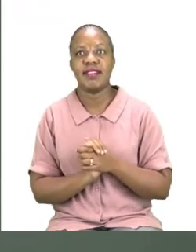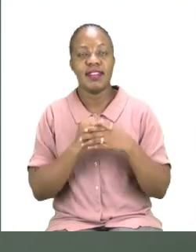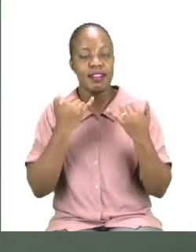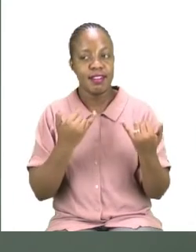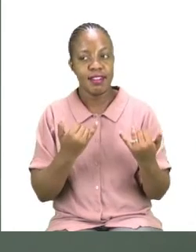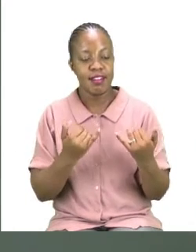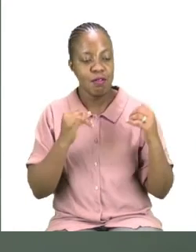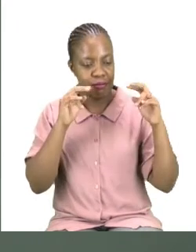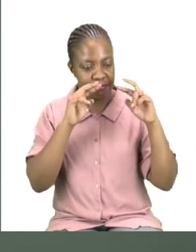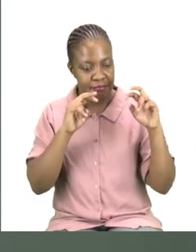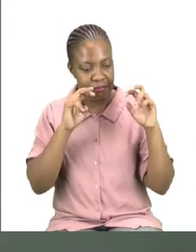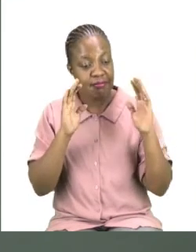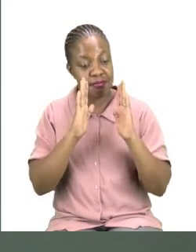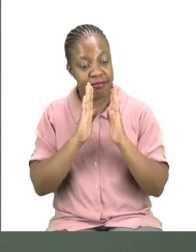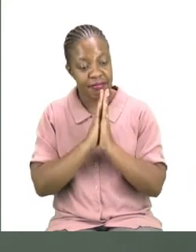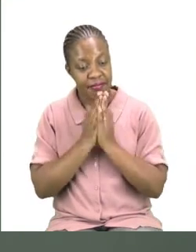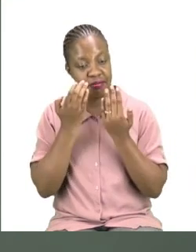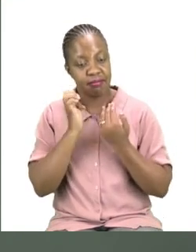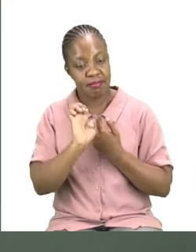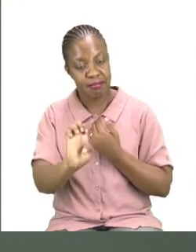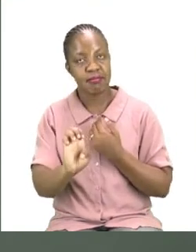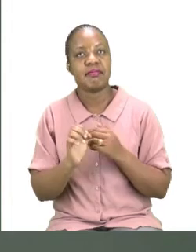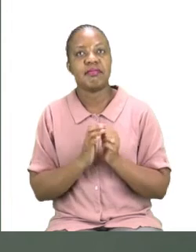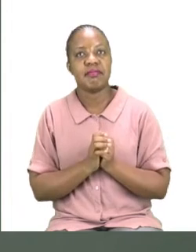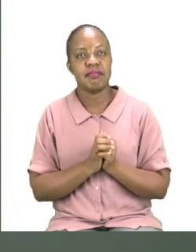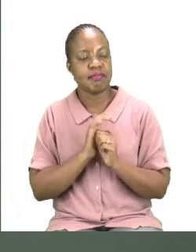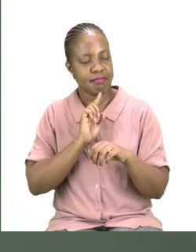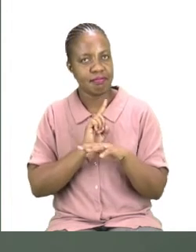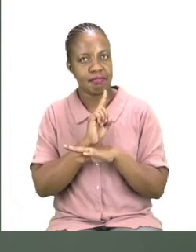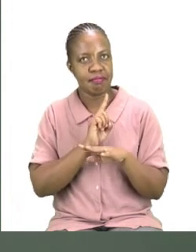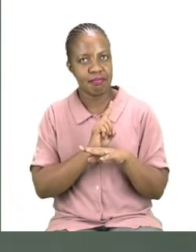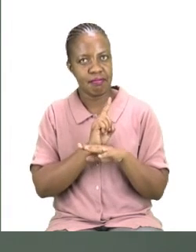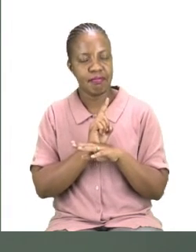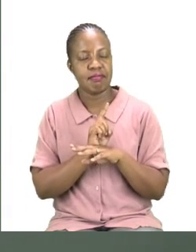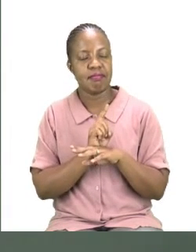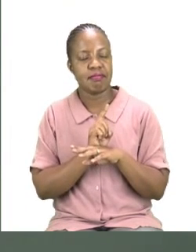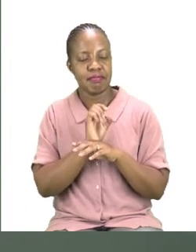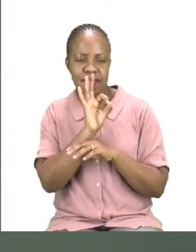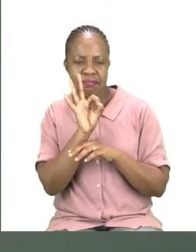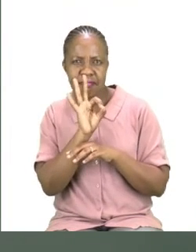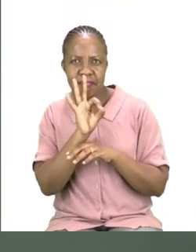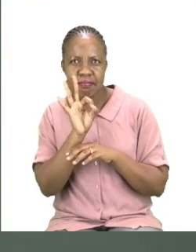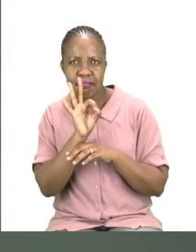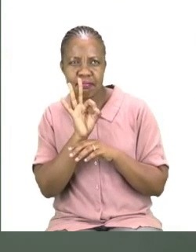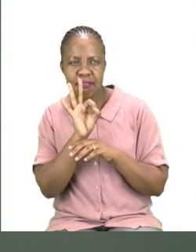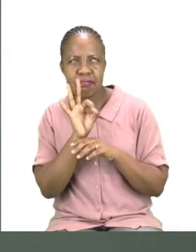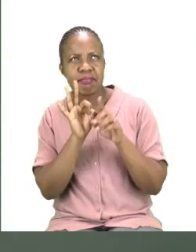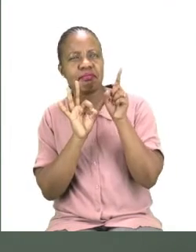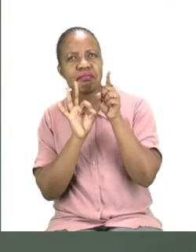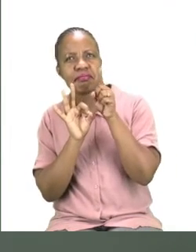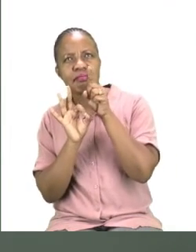as well. So we are going to start. Let's look for F. Now you can start going across looking